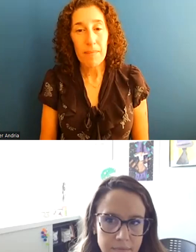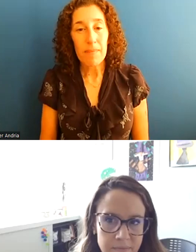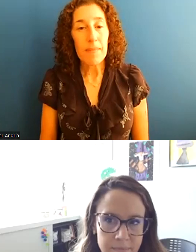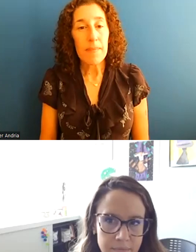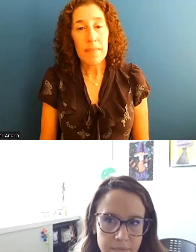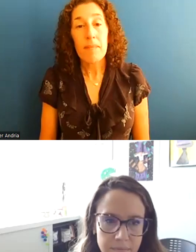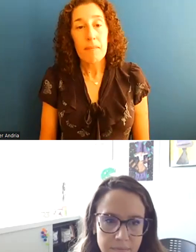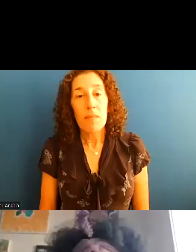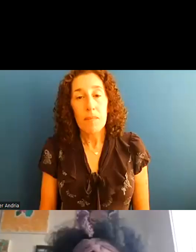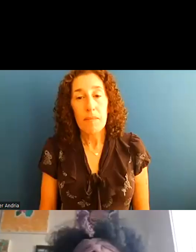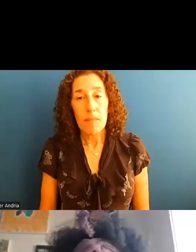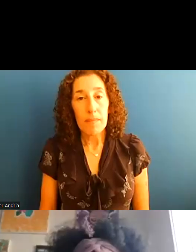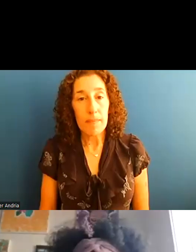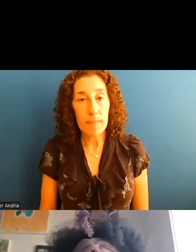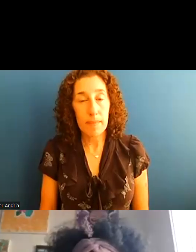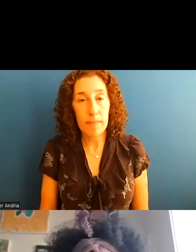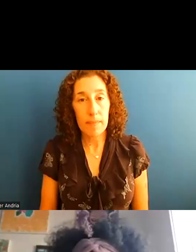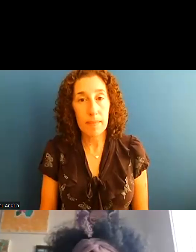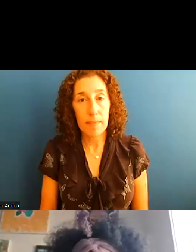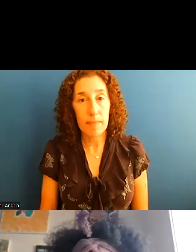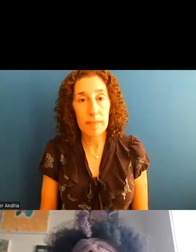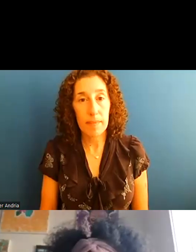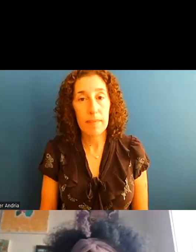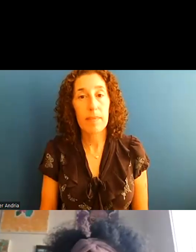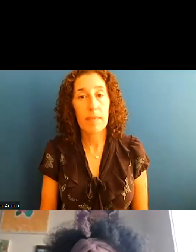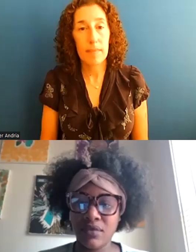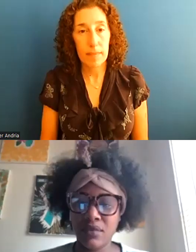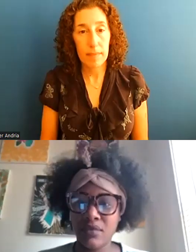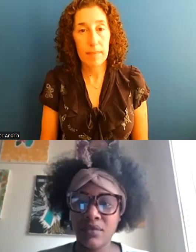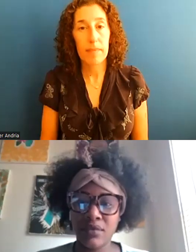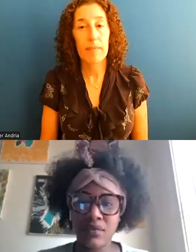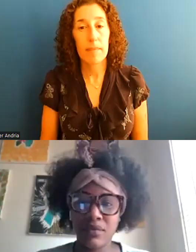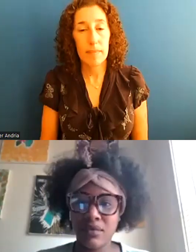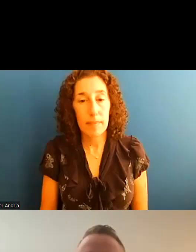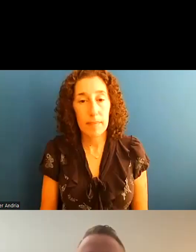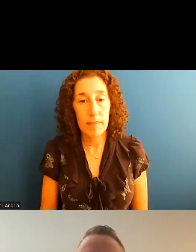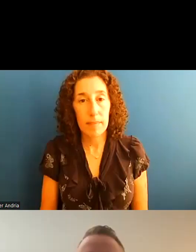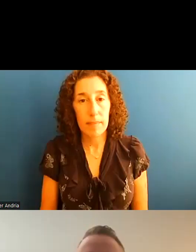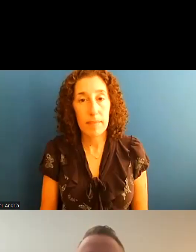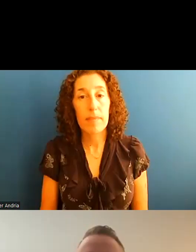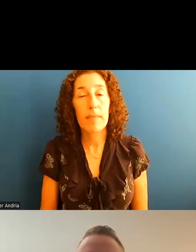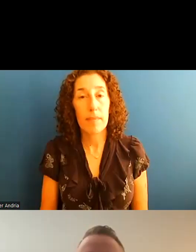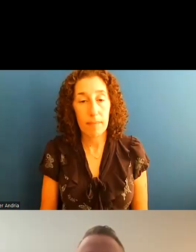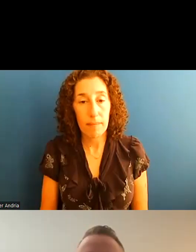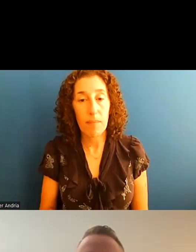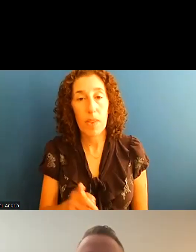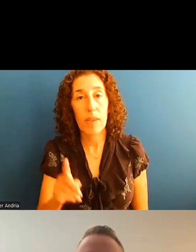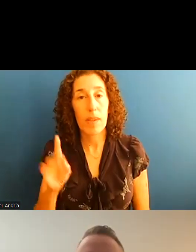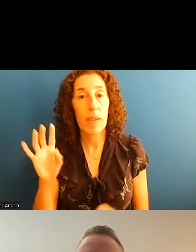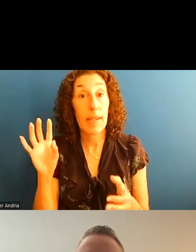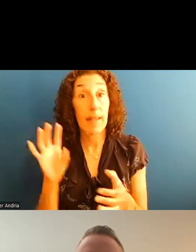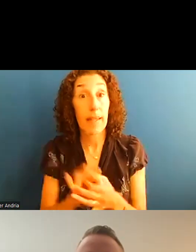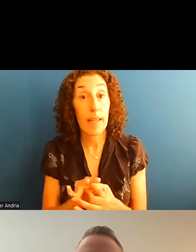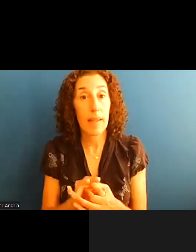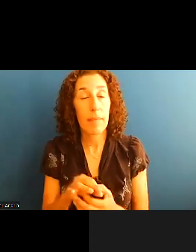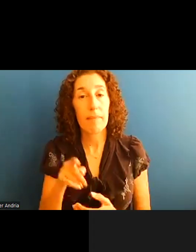Great. So I have just posted the anonymous evaluation link into the